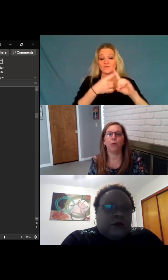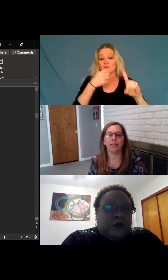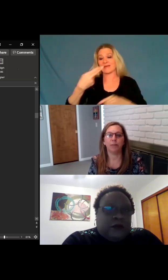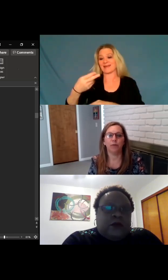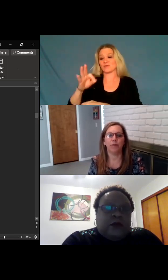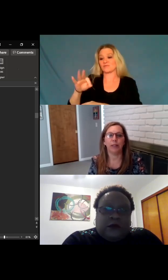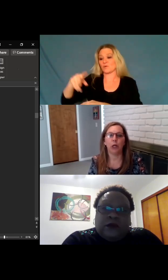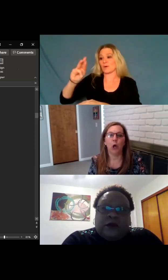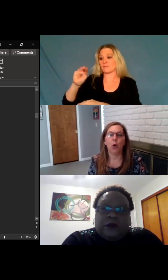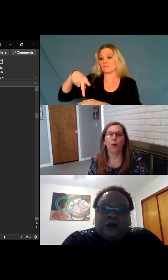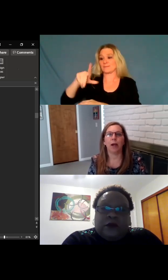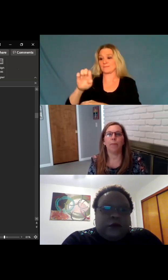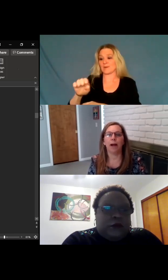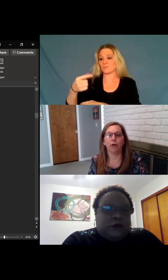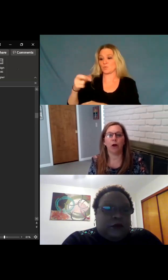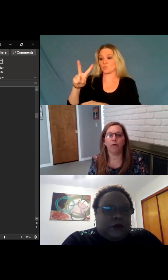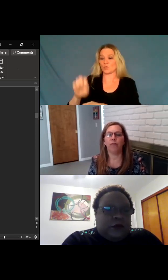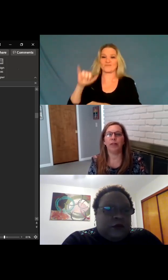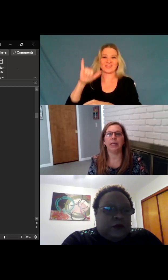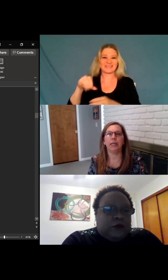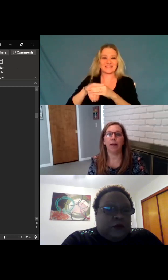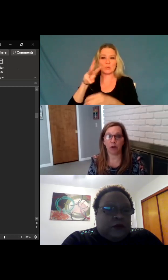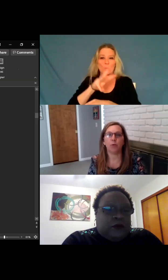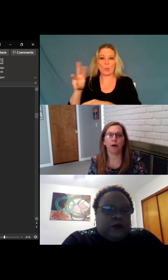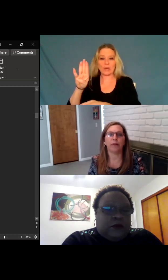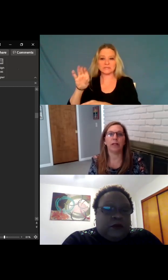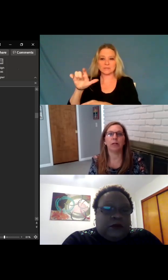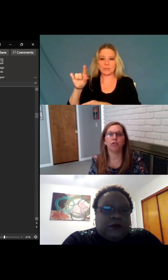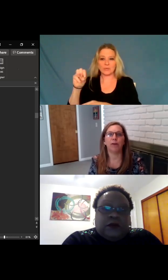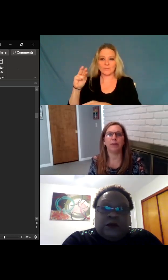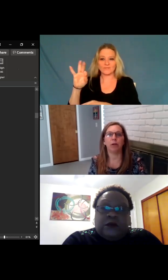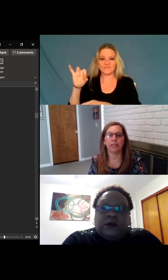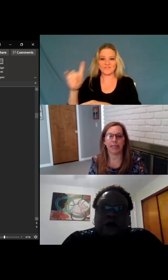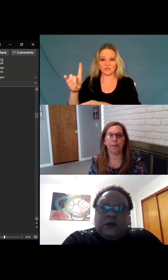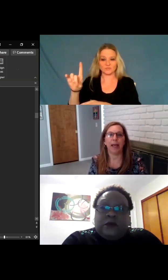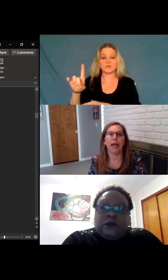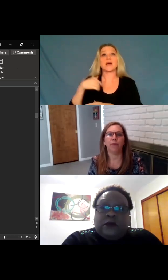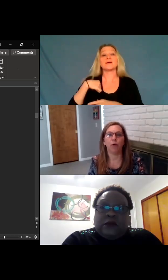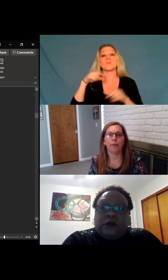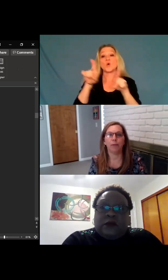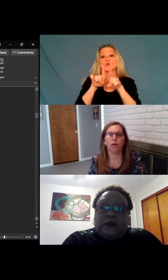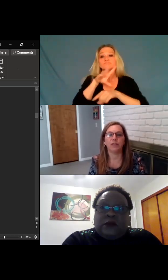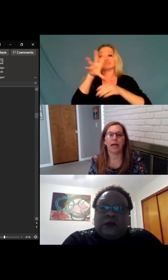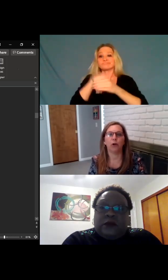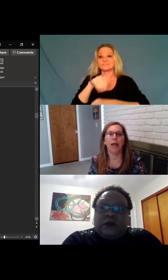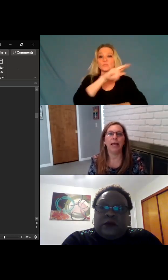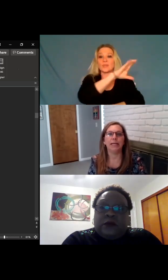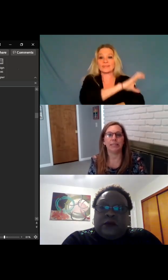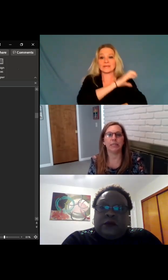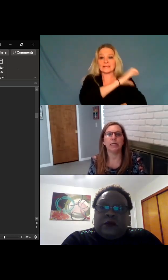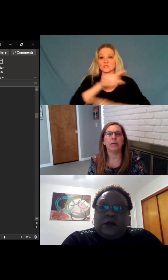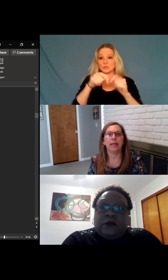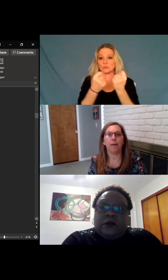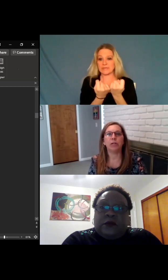located in West Bloomfield. We are part of I'm also part of the clinical treatment team, and Henry Ford Maple Grove Center